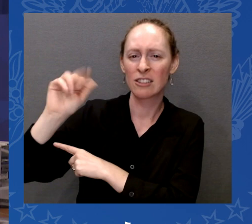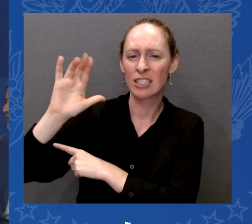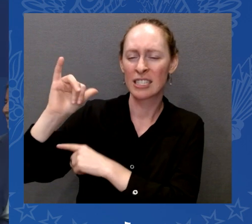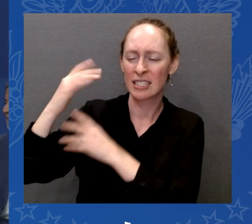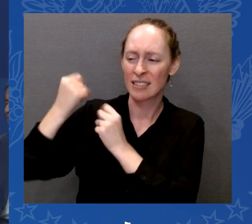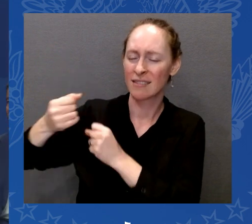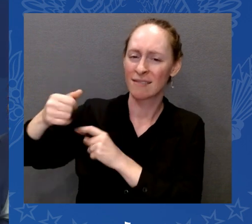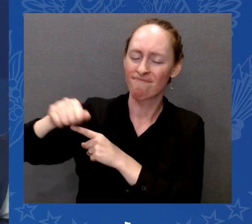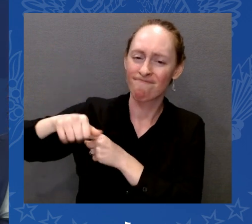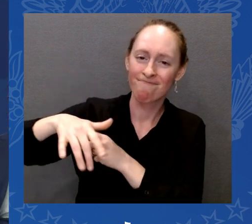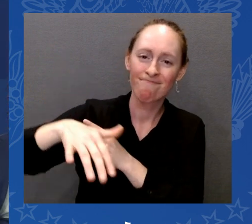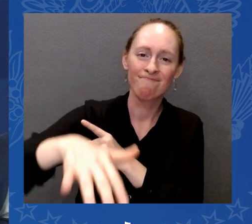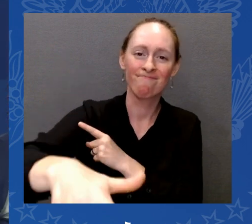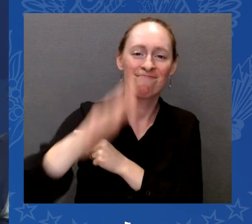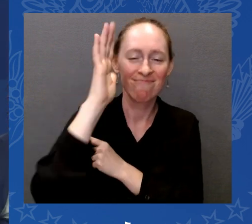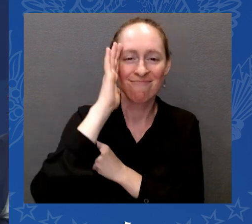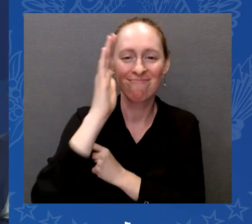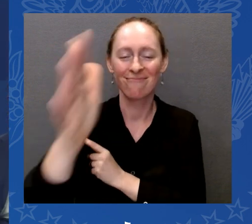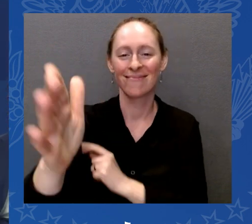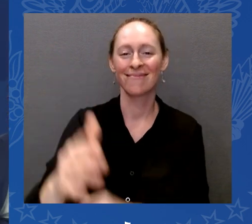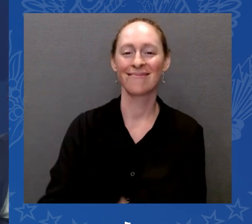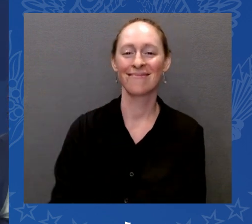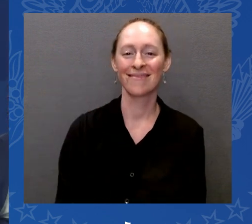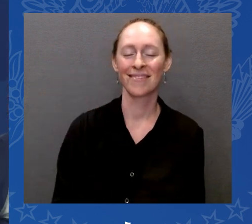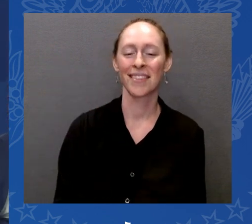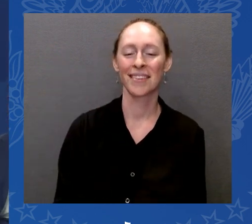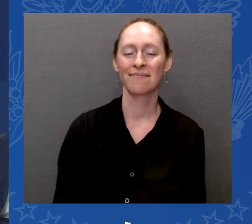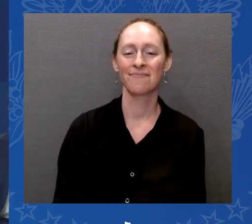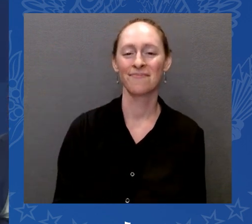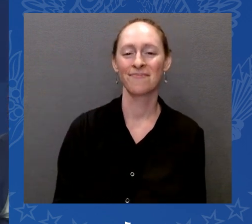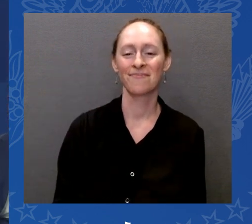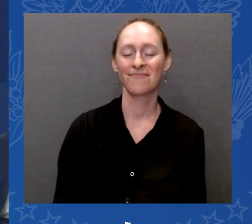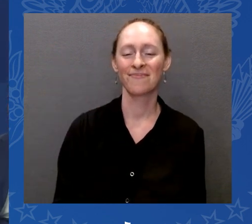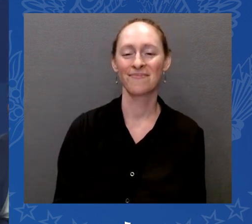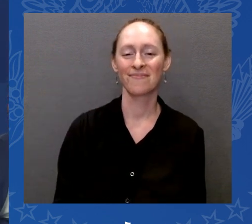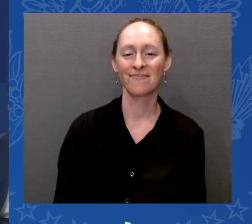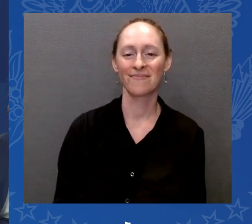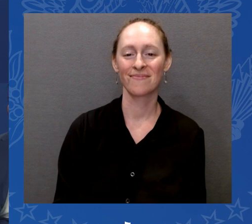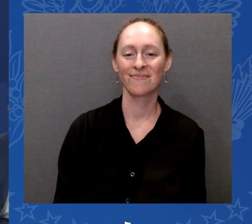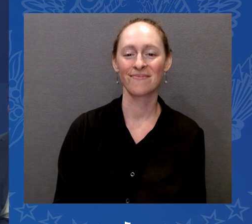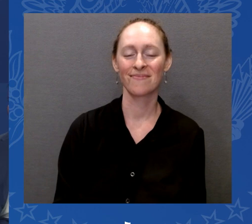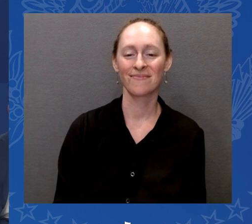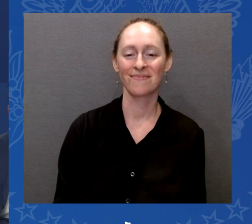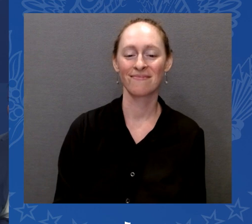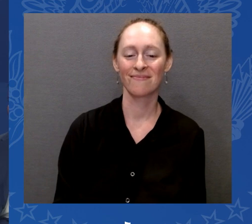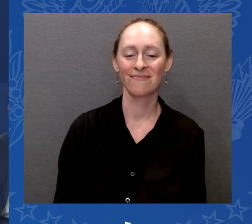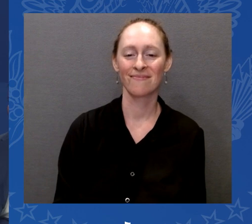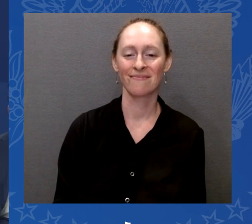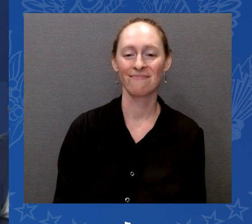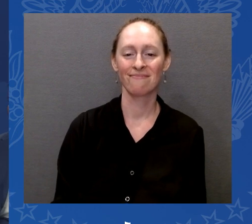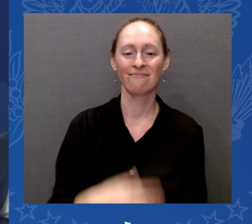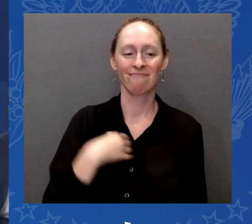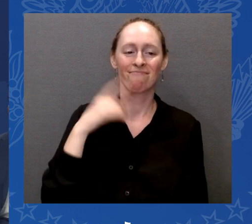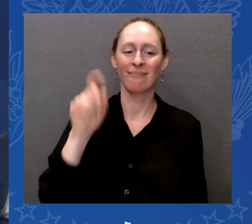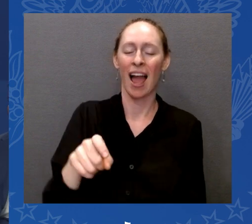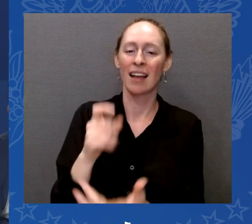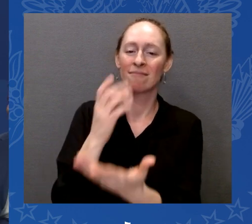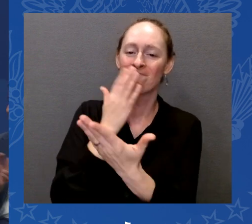Let me thank my true partner throughout this process, another SU alumni, and that is Governor Hochul.